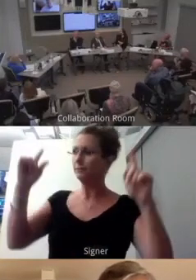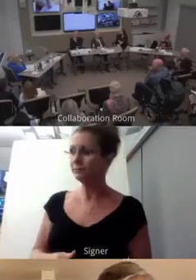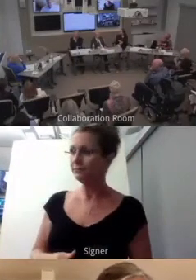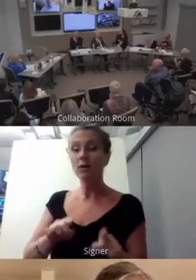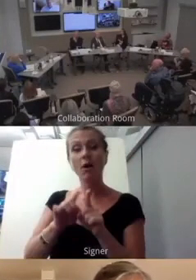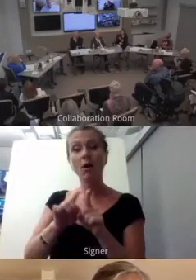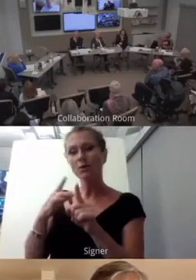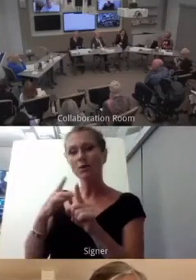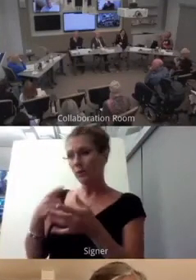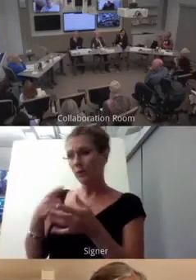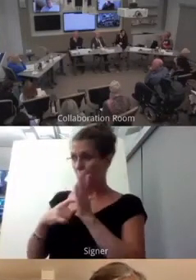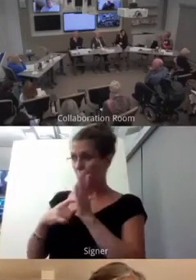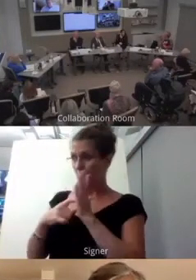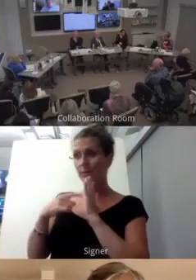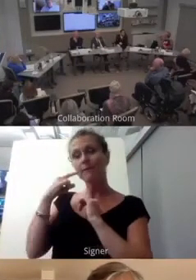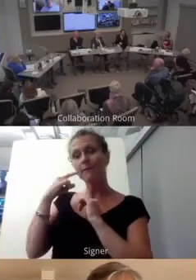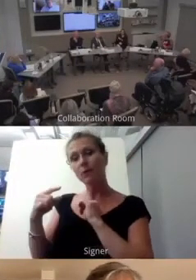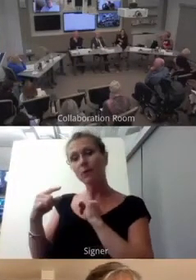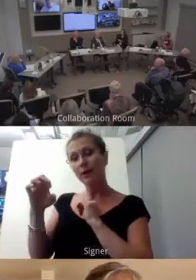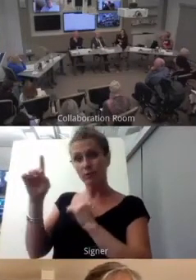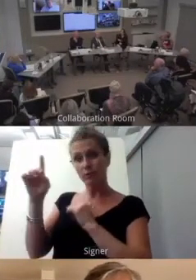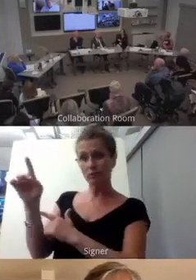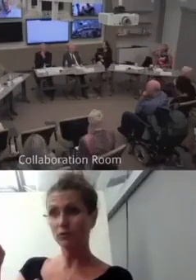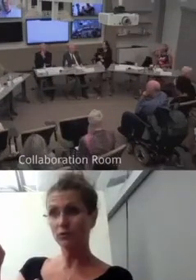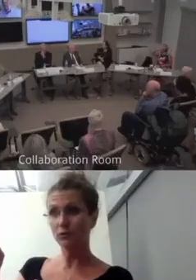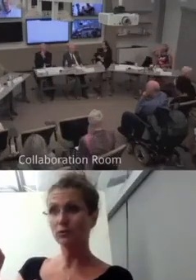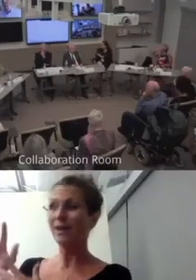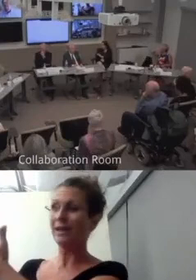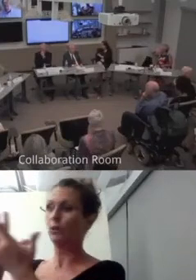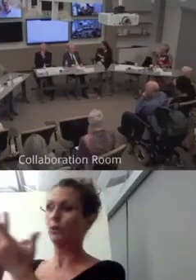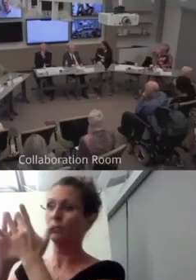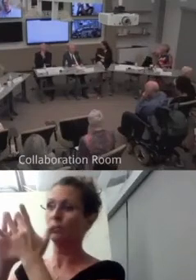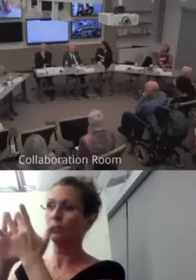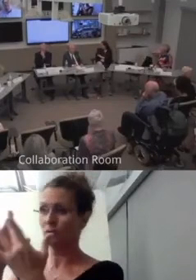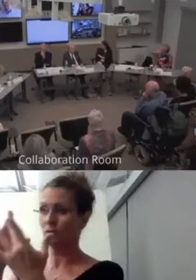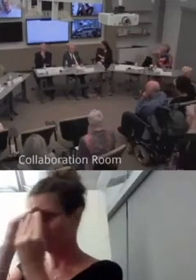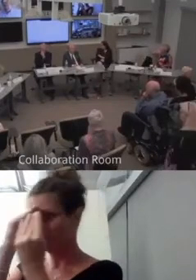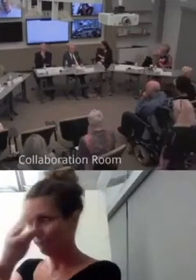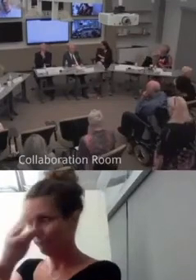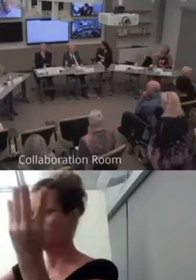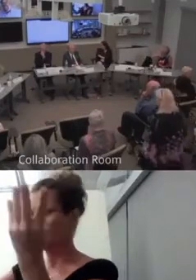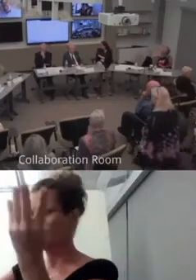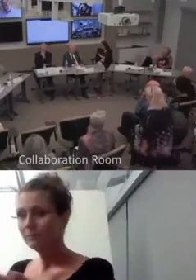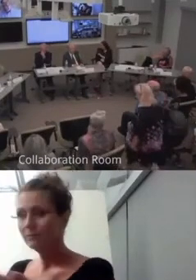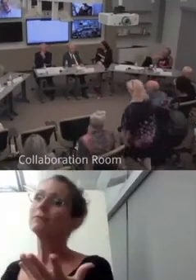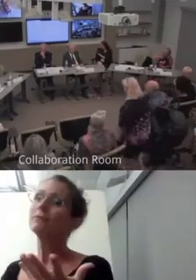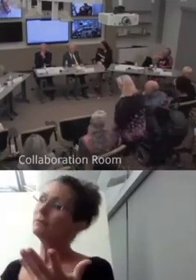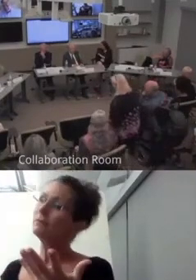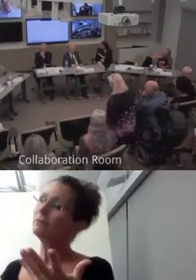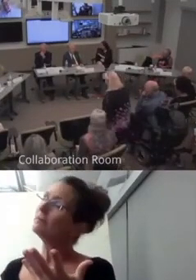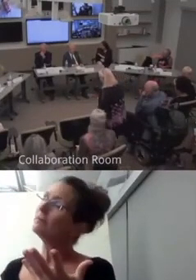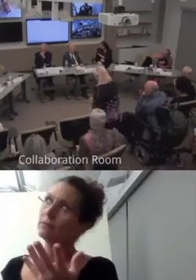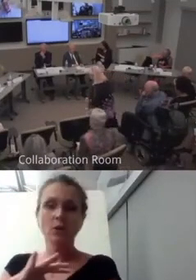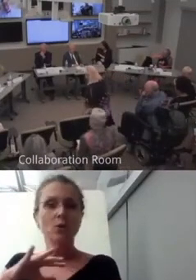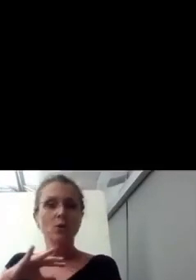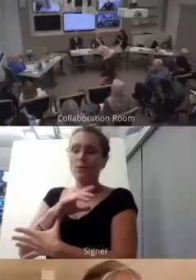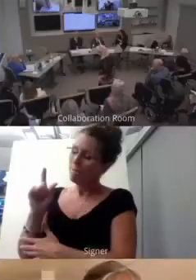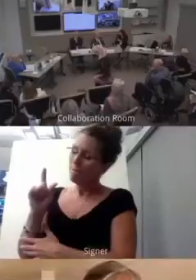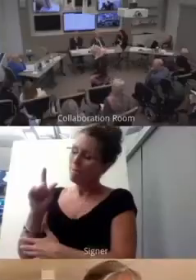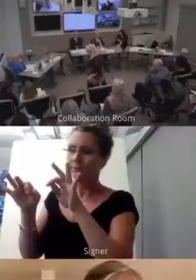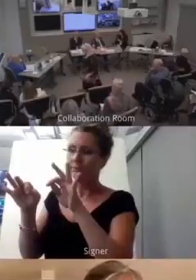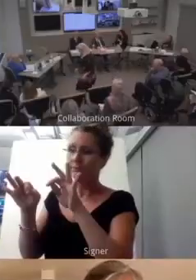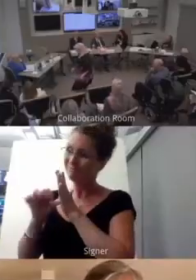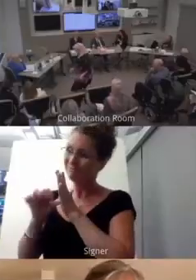education and outreach cannot be more important. The day after, I'll just tell you a story. The day after the ADA was